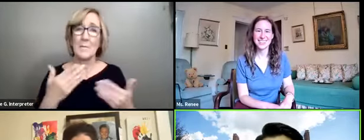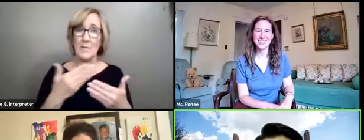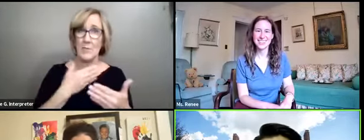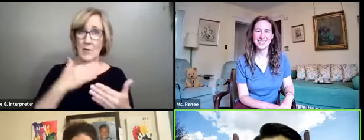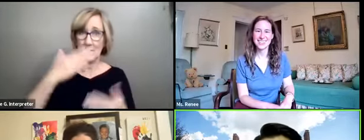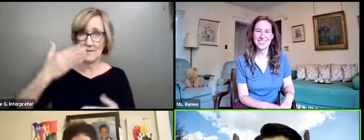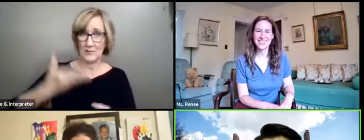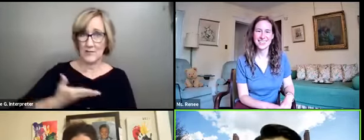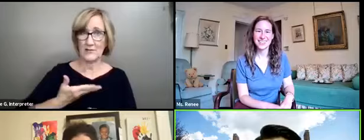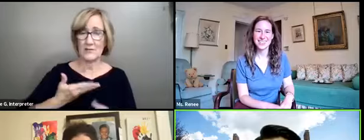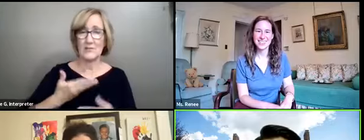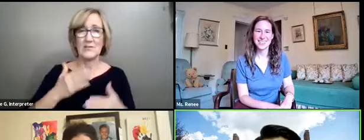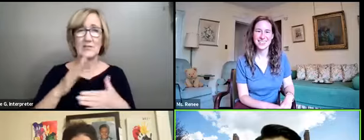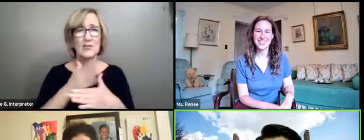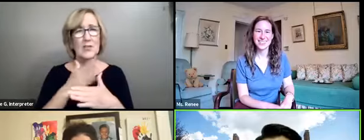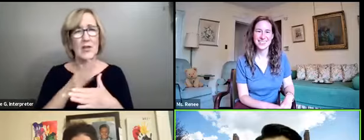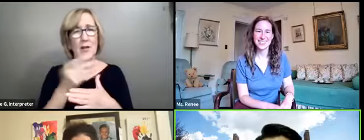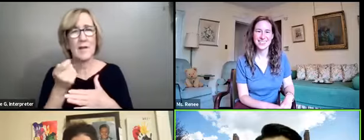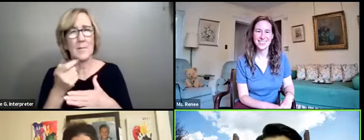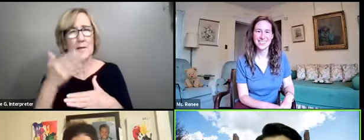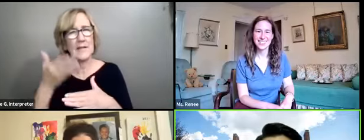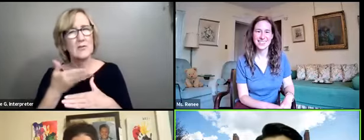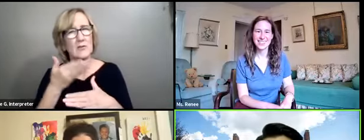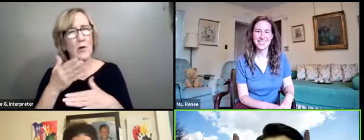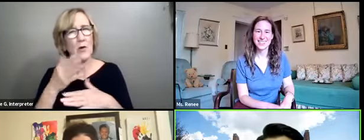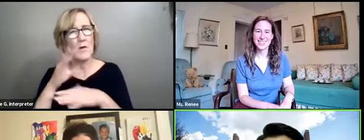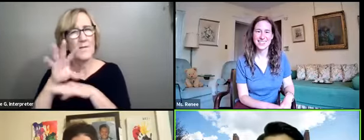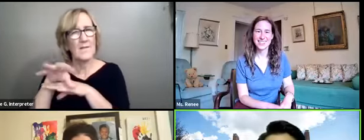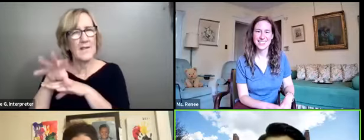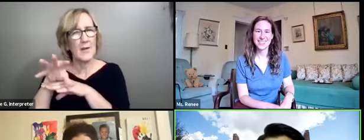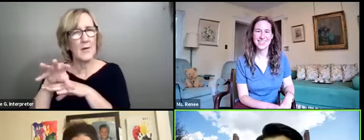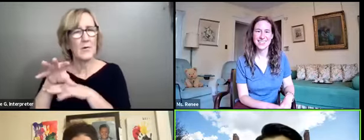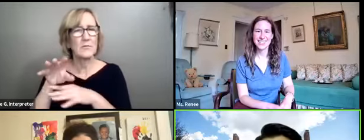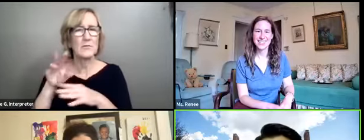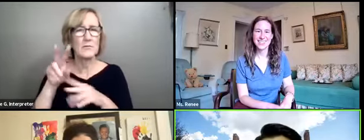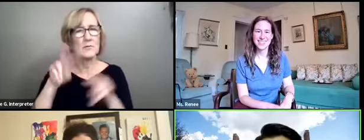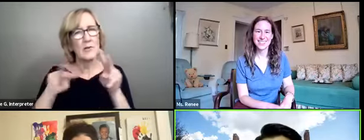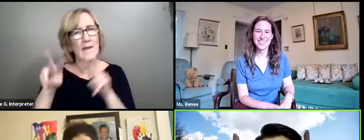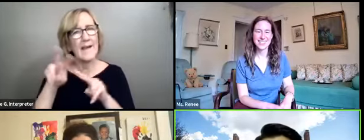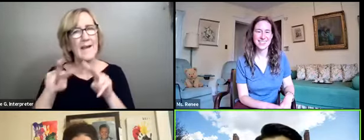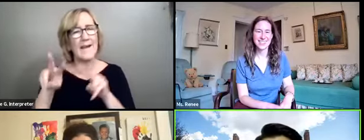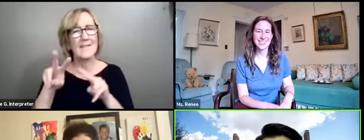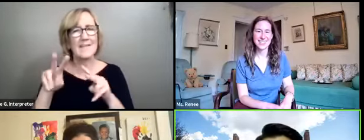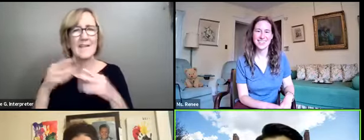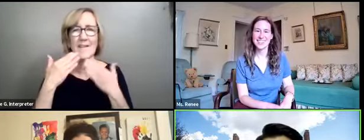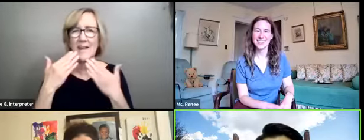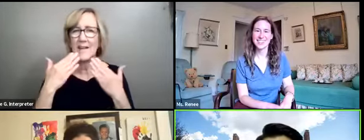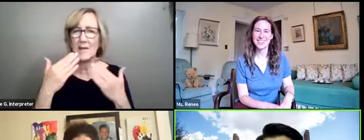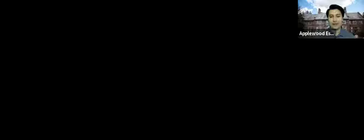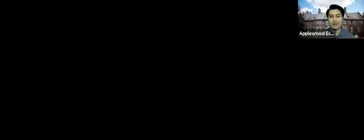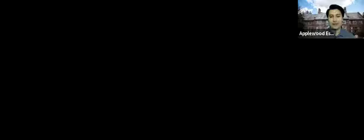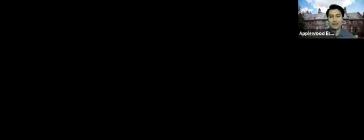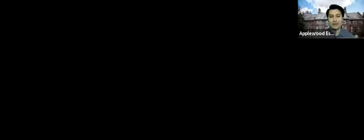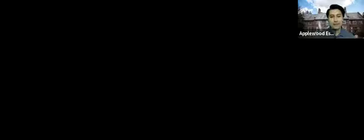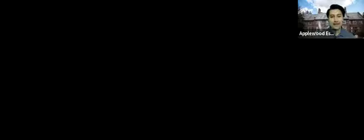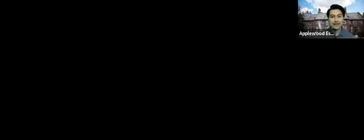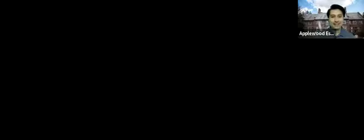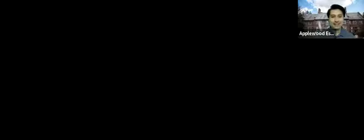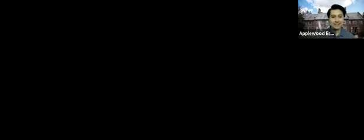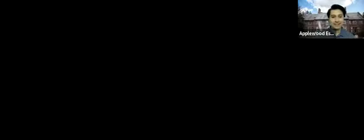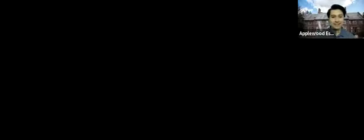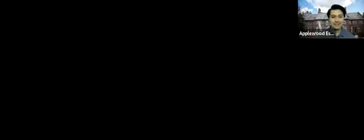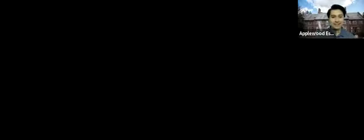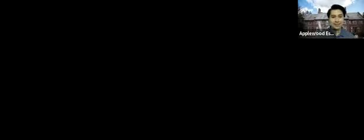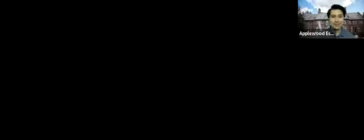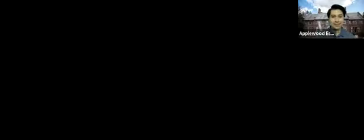little bit of an intro video for everybody to check out and just a kind of a thank you to everybody that shows up and everybody that has showed up in the